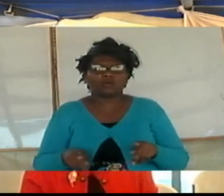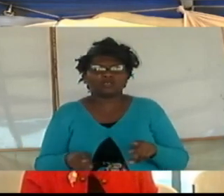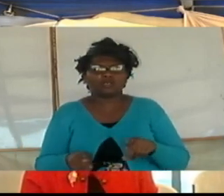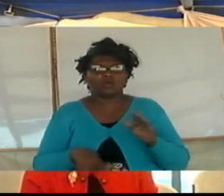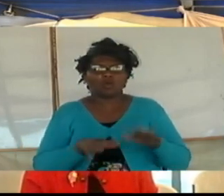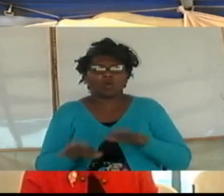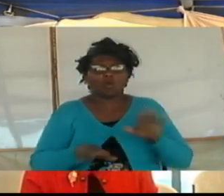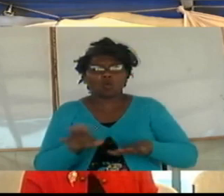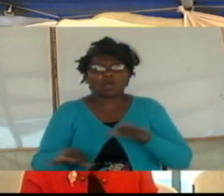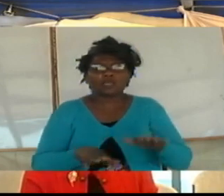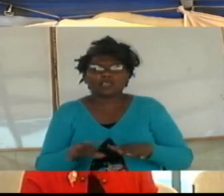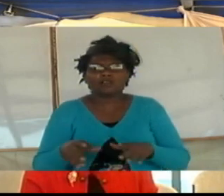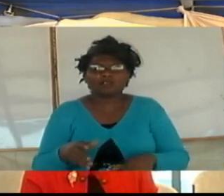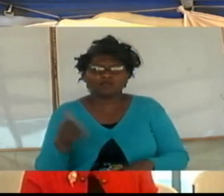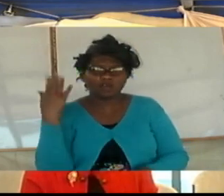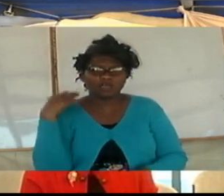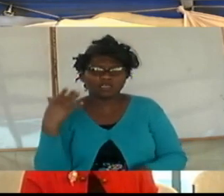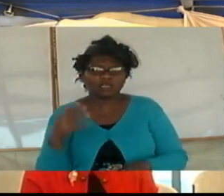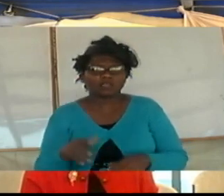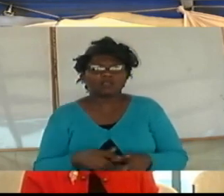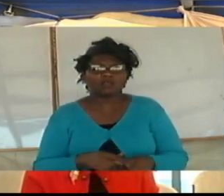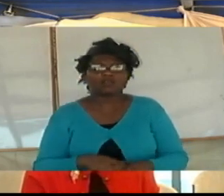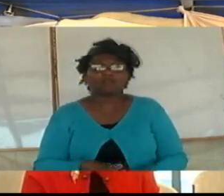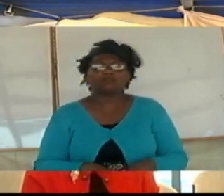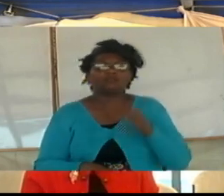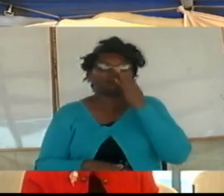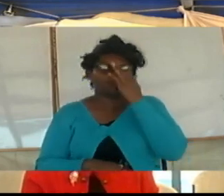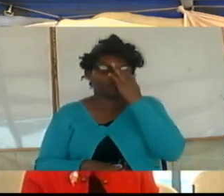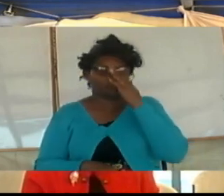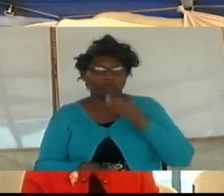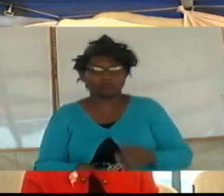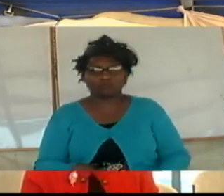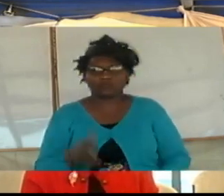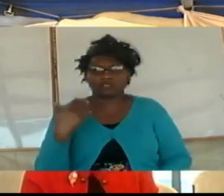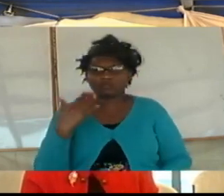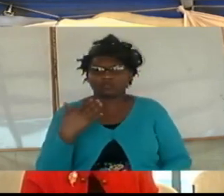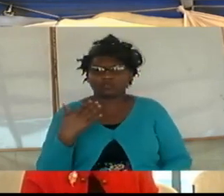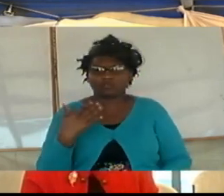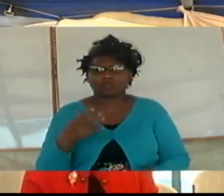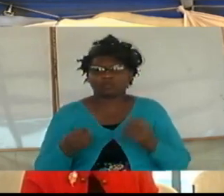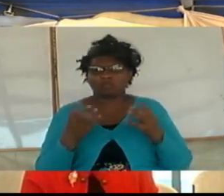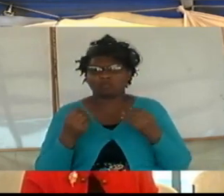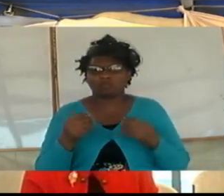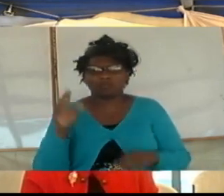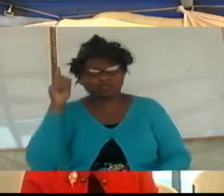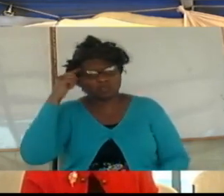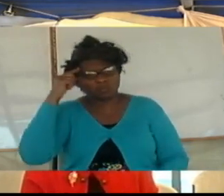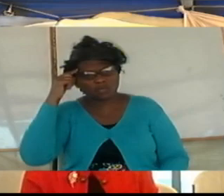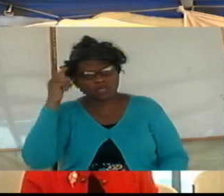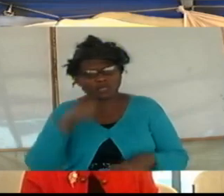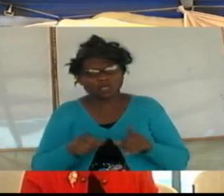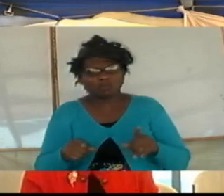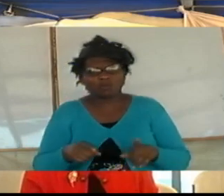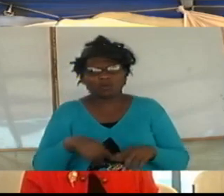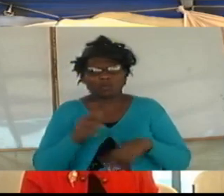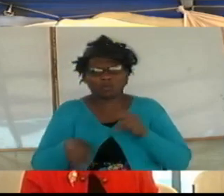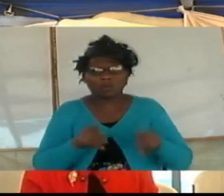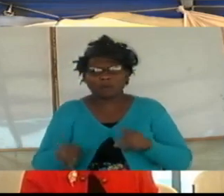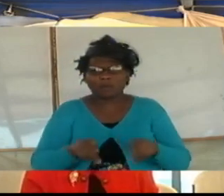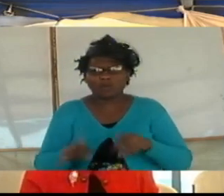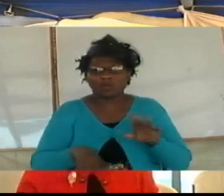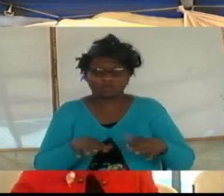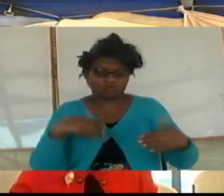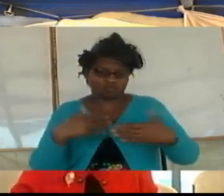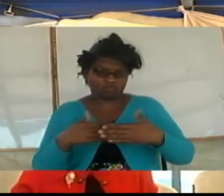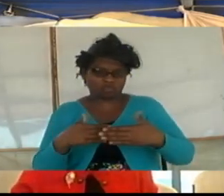and I didn't really pay much mind until, you know, this person actually caught up with me and, you know,